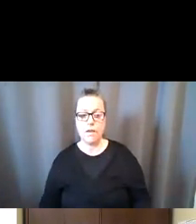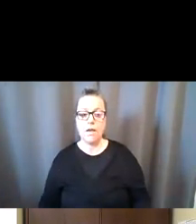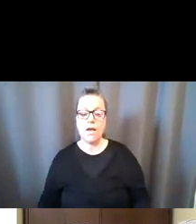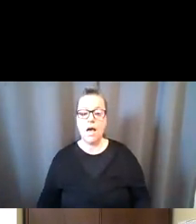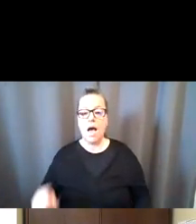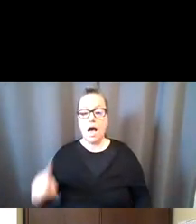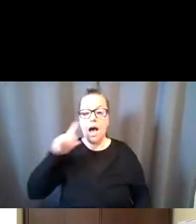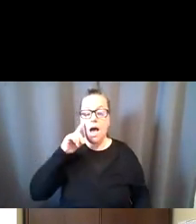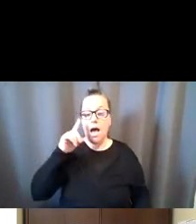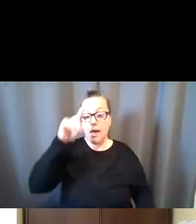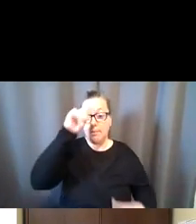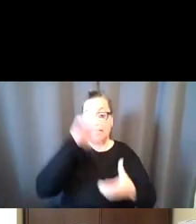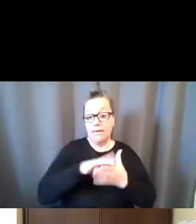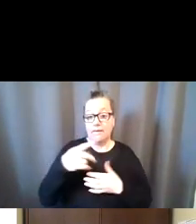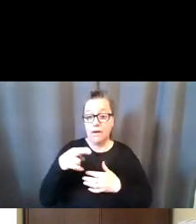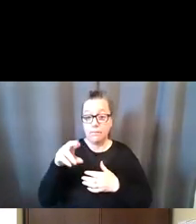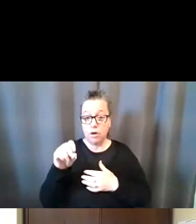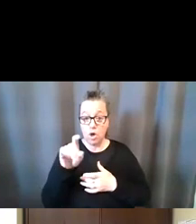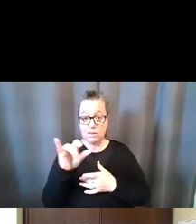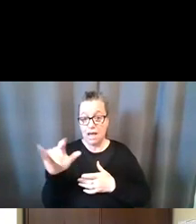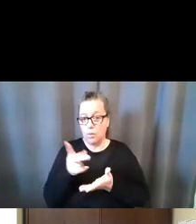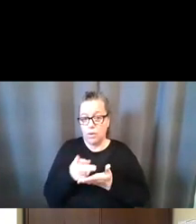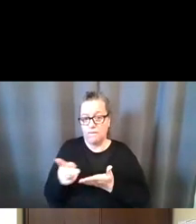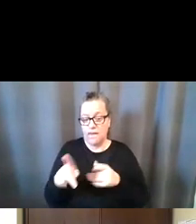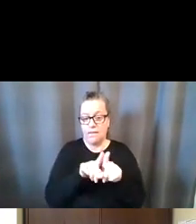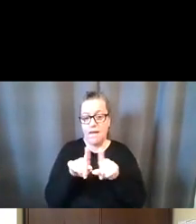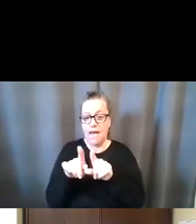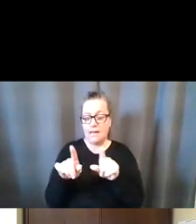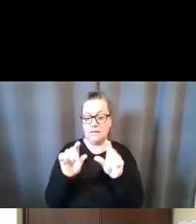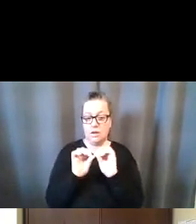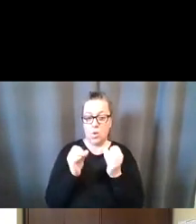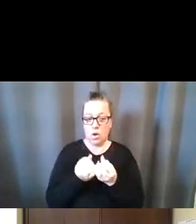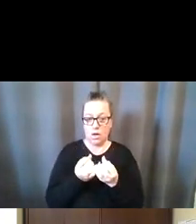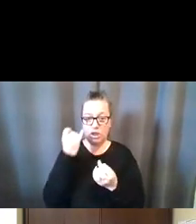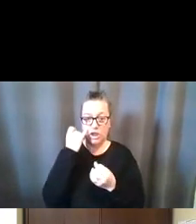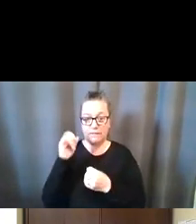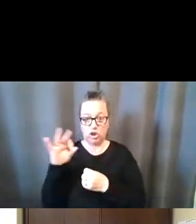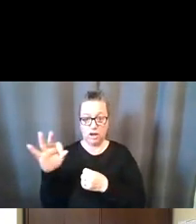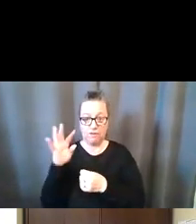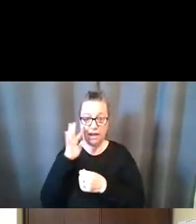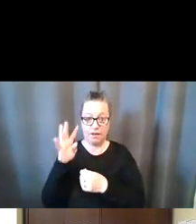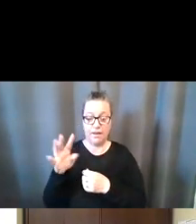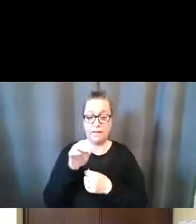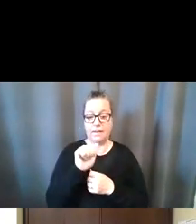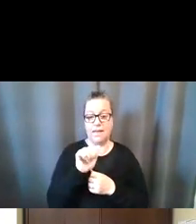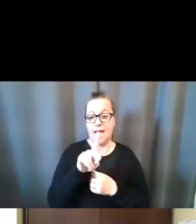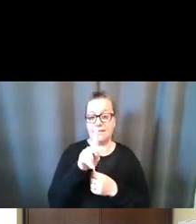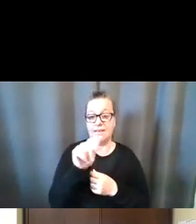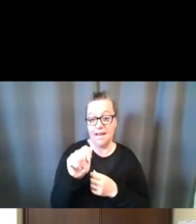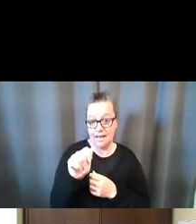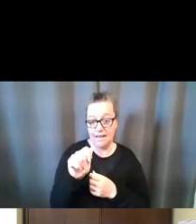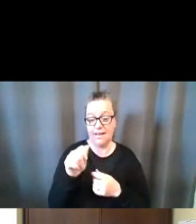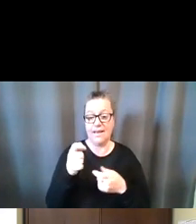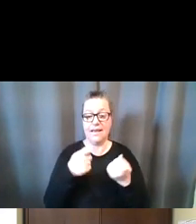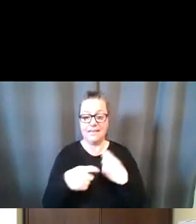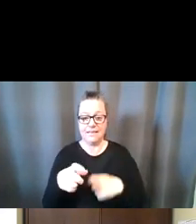a complete failure as an organization if Jeff had invented the ADKAR model instead of